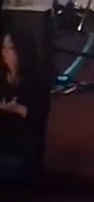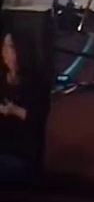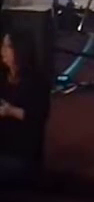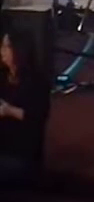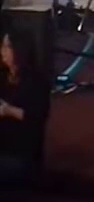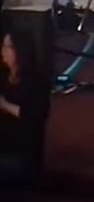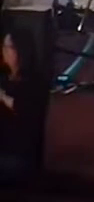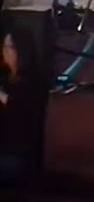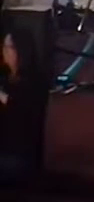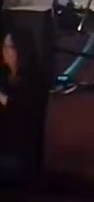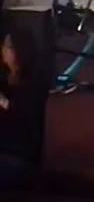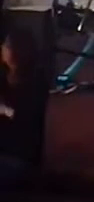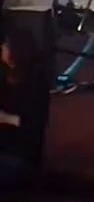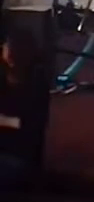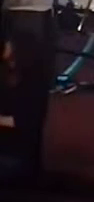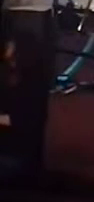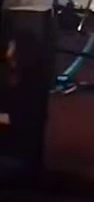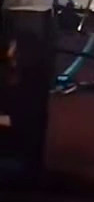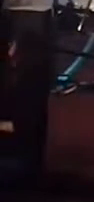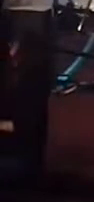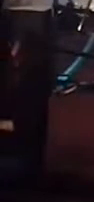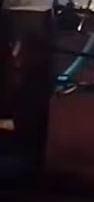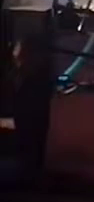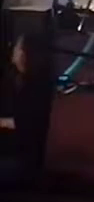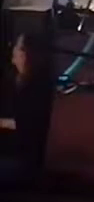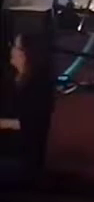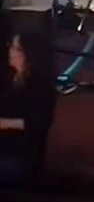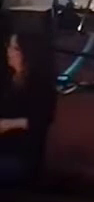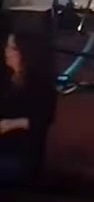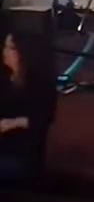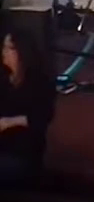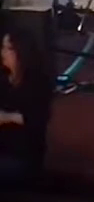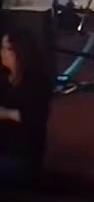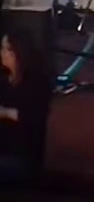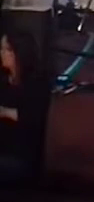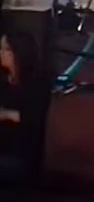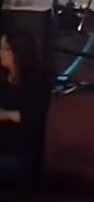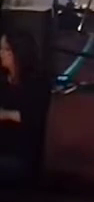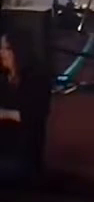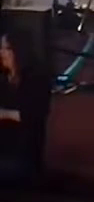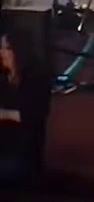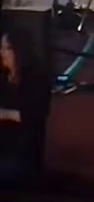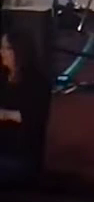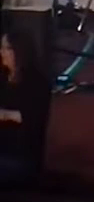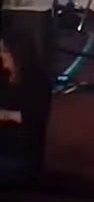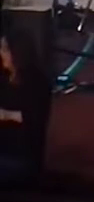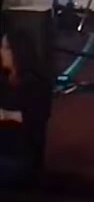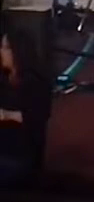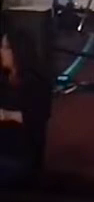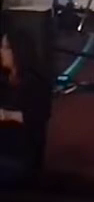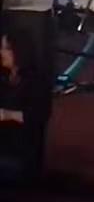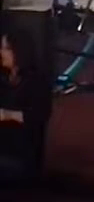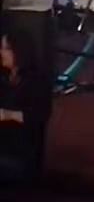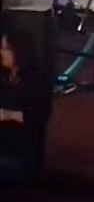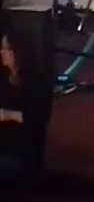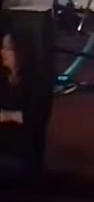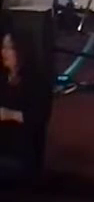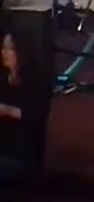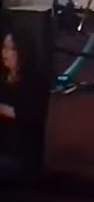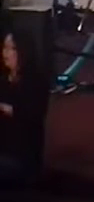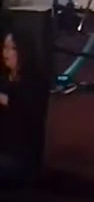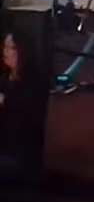you. She lost her ring in the trash. It was a 12.5 carat ring. The band was worth over